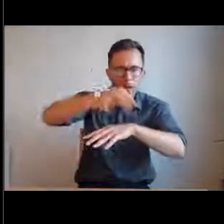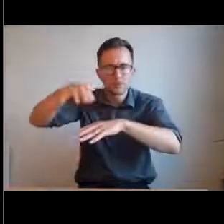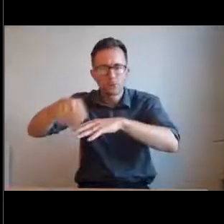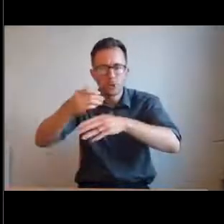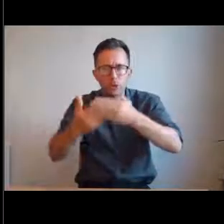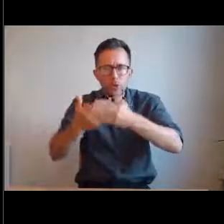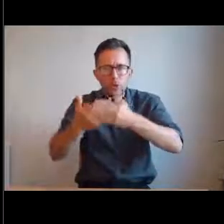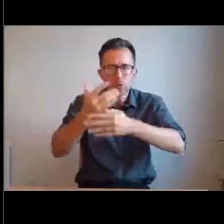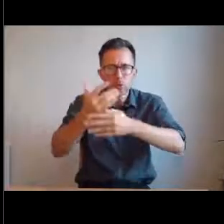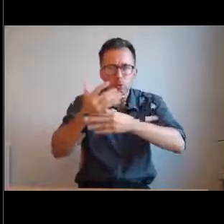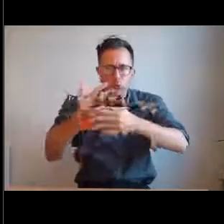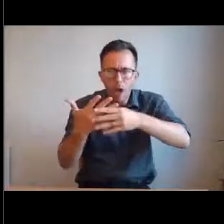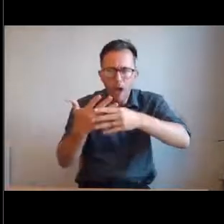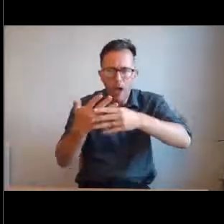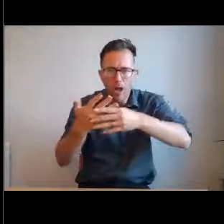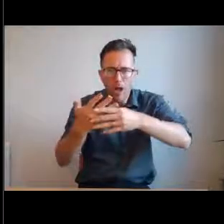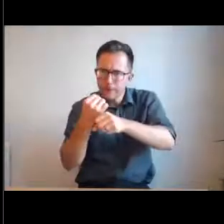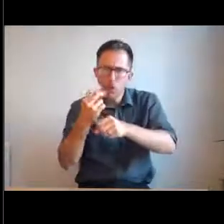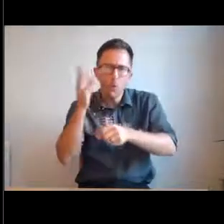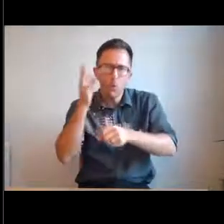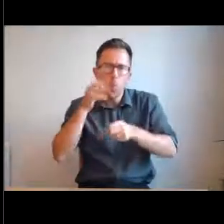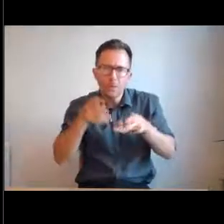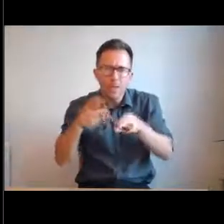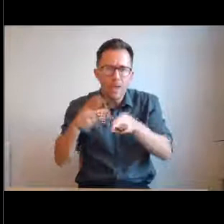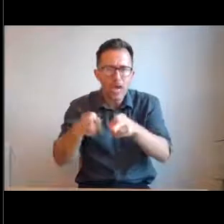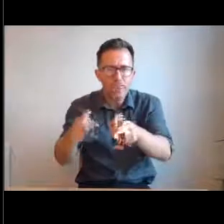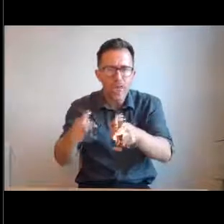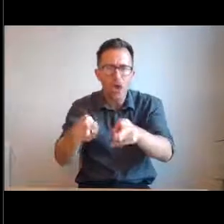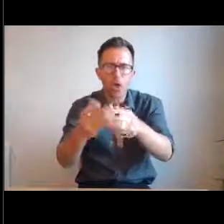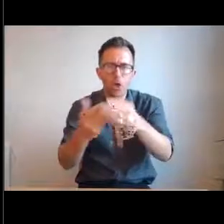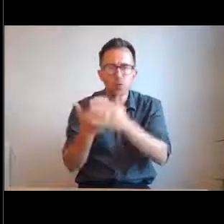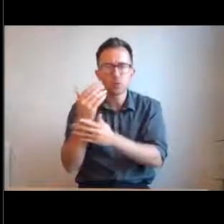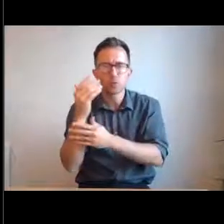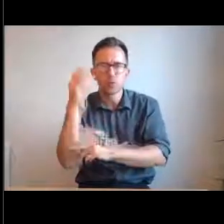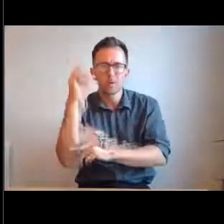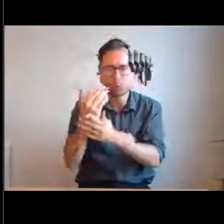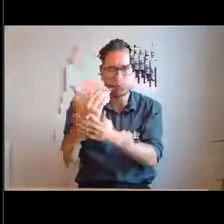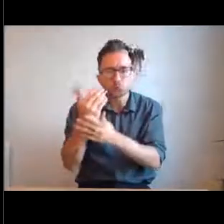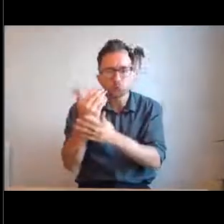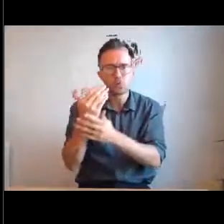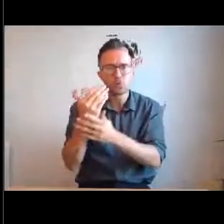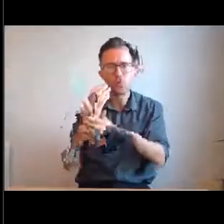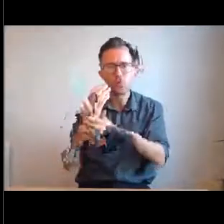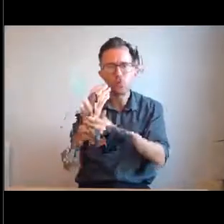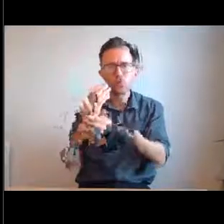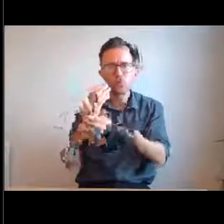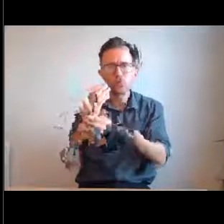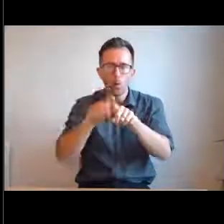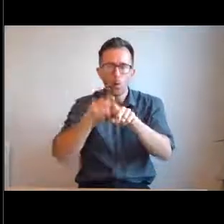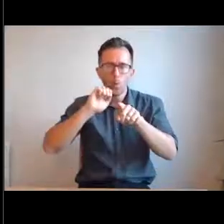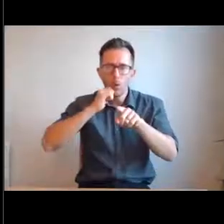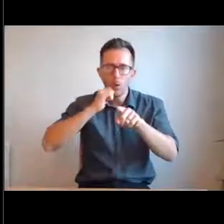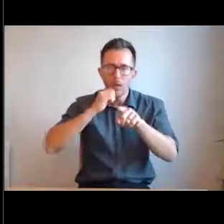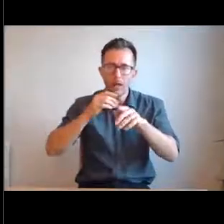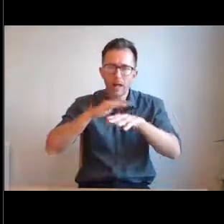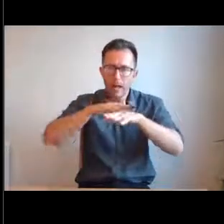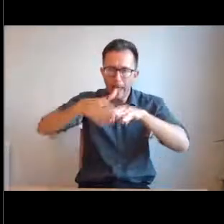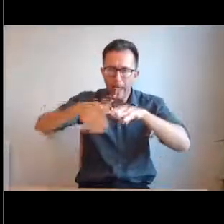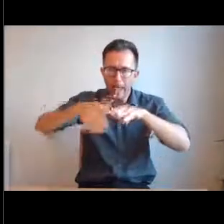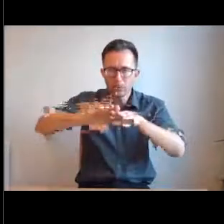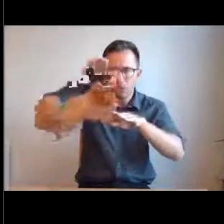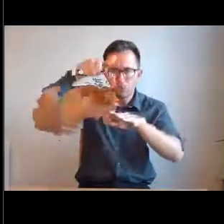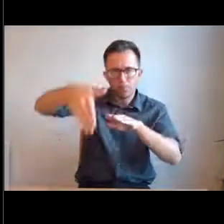around watercourses. We also provide updates on new landforms and some proposals for some new